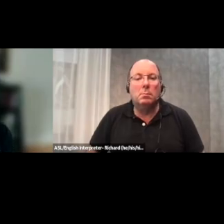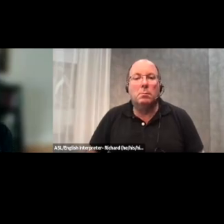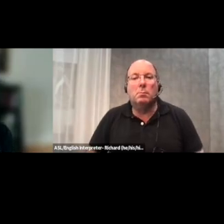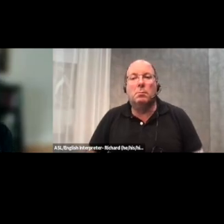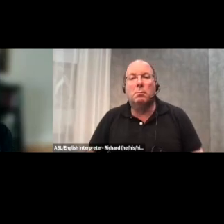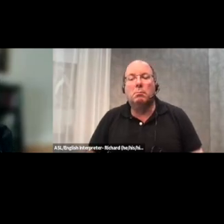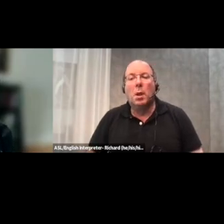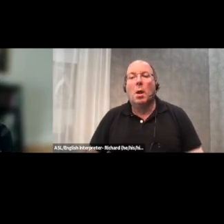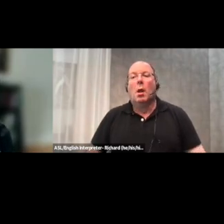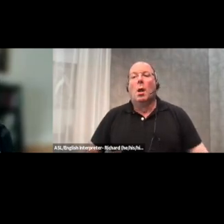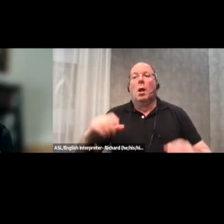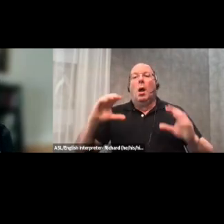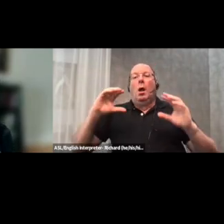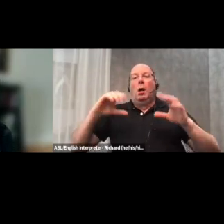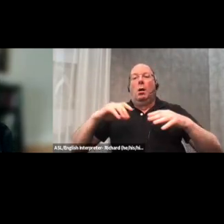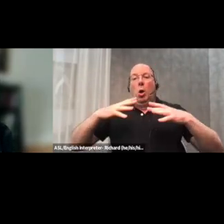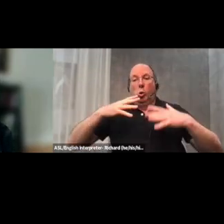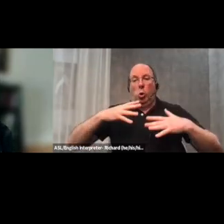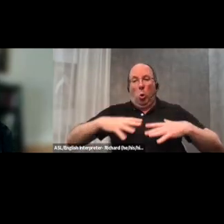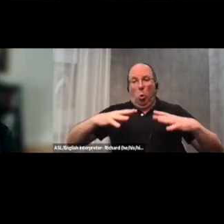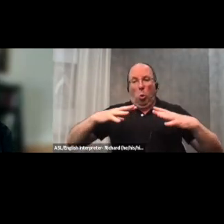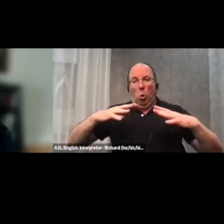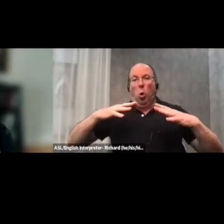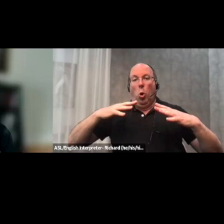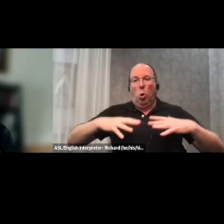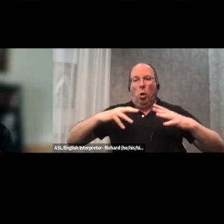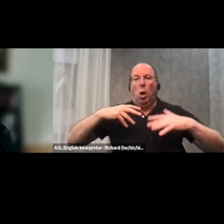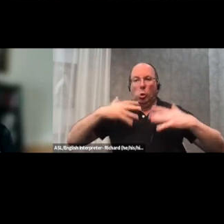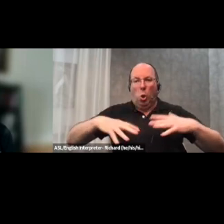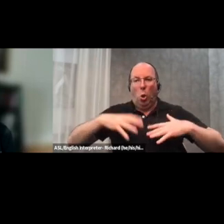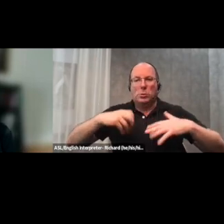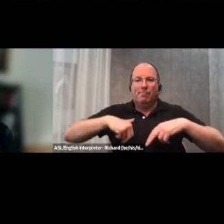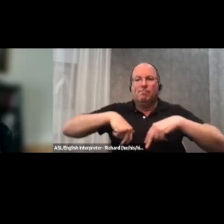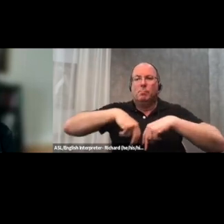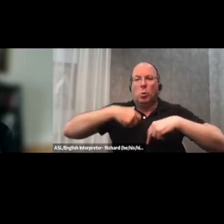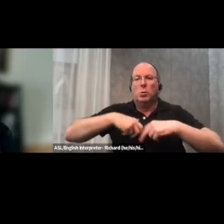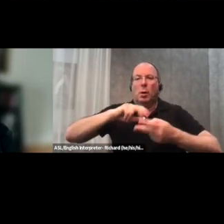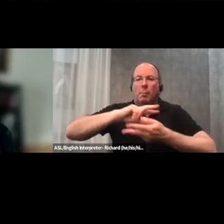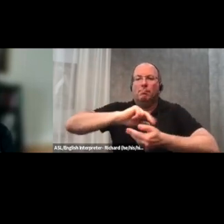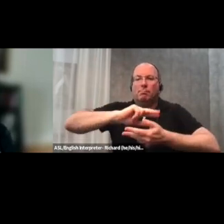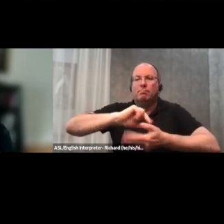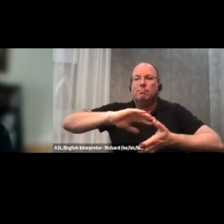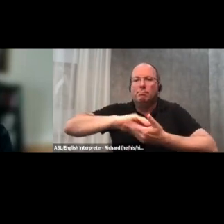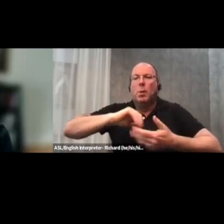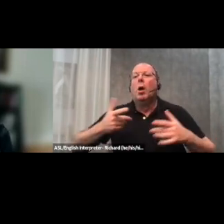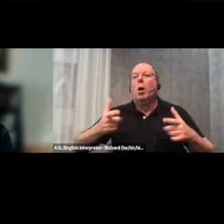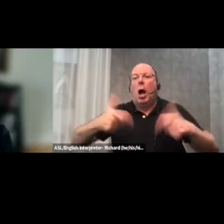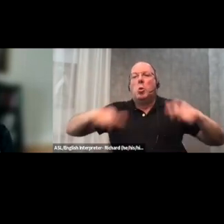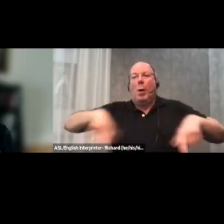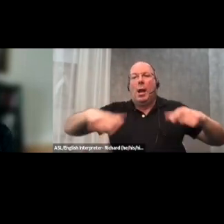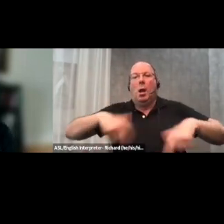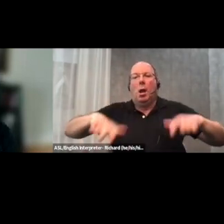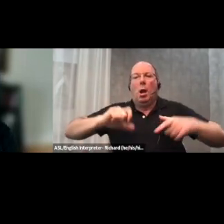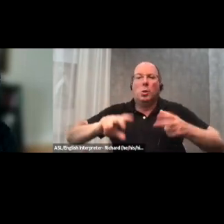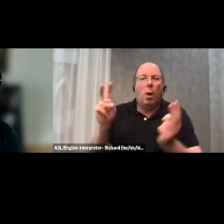Dry humping. Yeah, absolutely. So dry humping with clothes on or with just underwear on, that is much